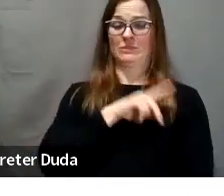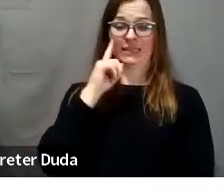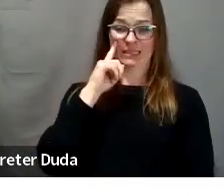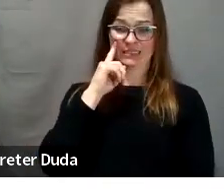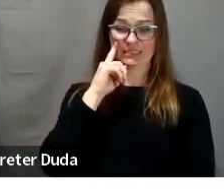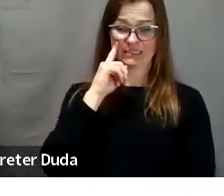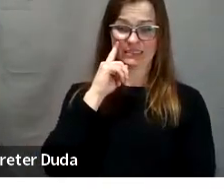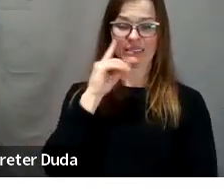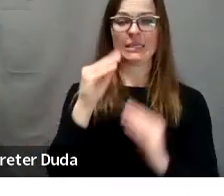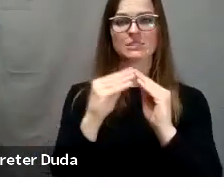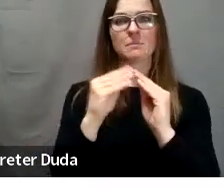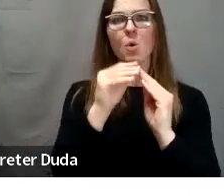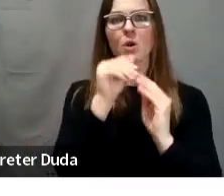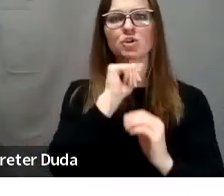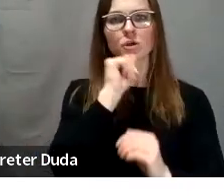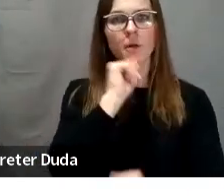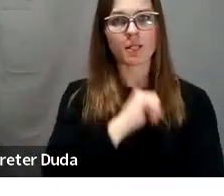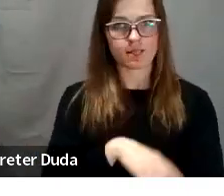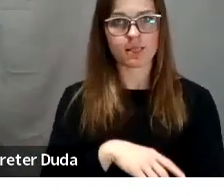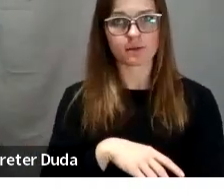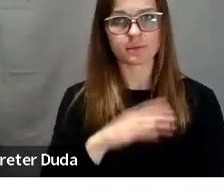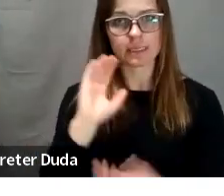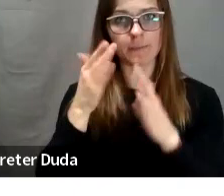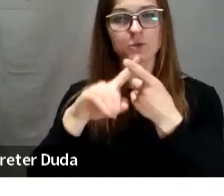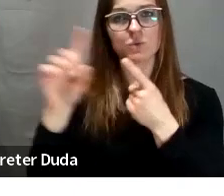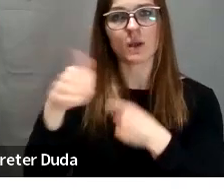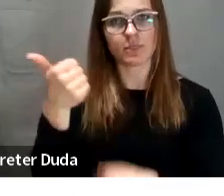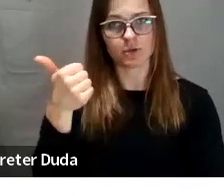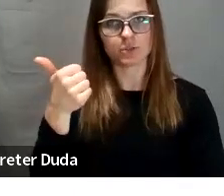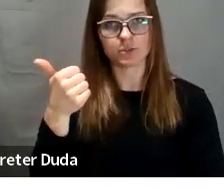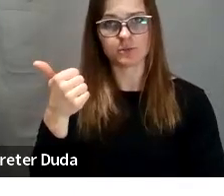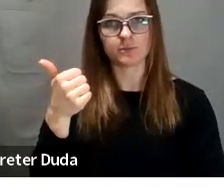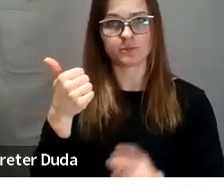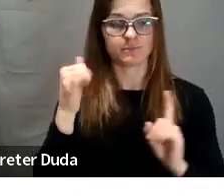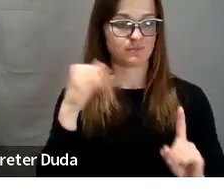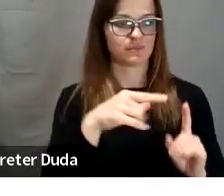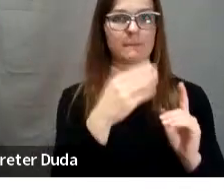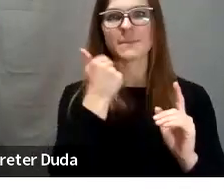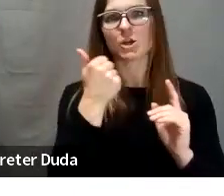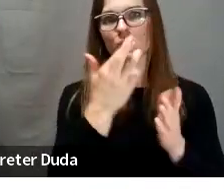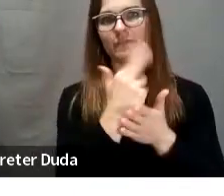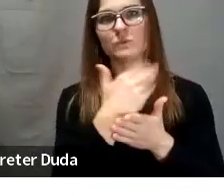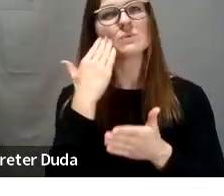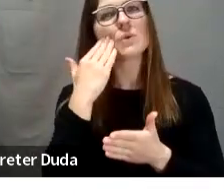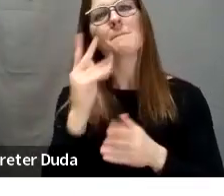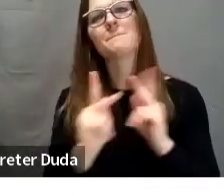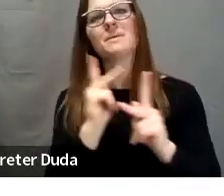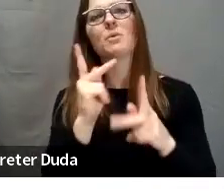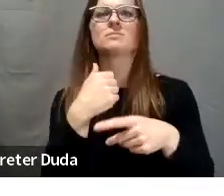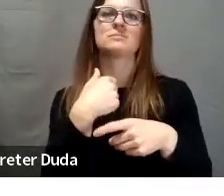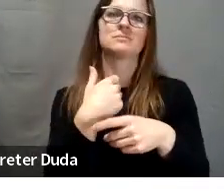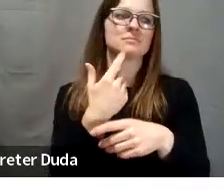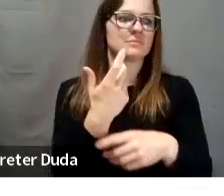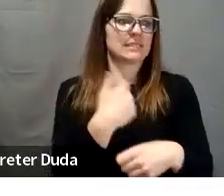I think it's more durable than some of the other ones that seem to have higher reviews. It's hard when people make the same kind of product, but they make it in a